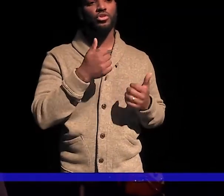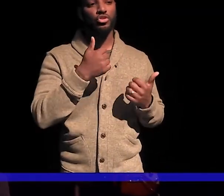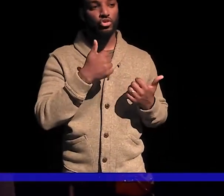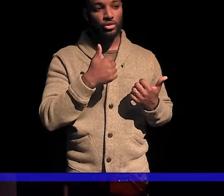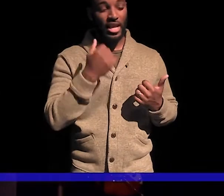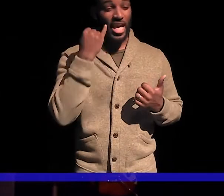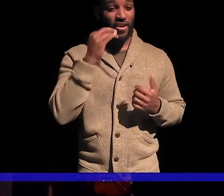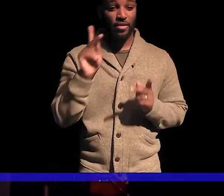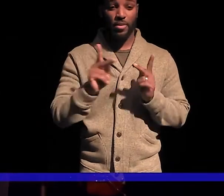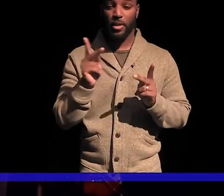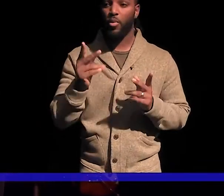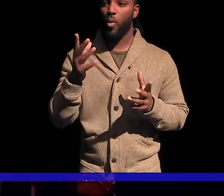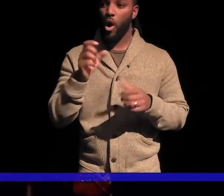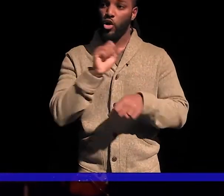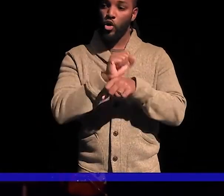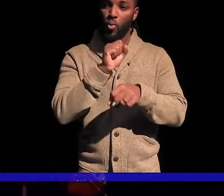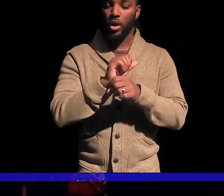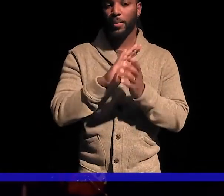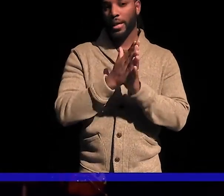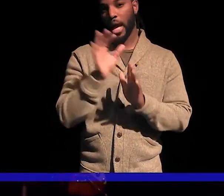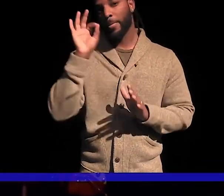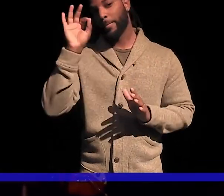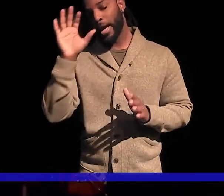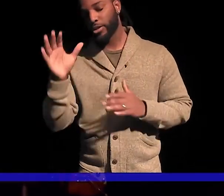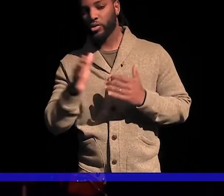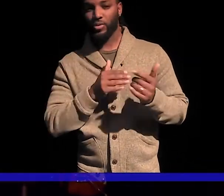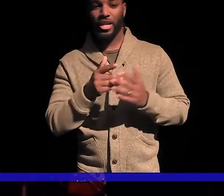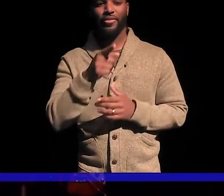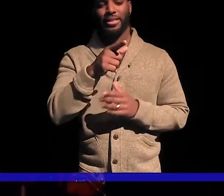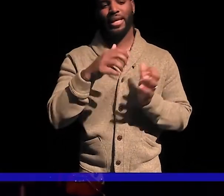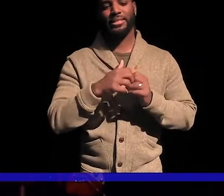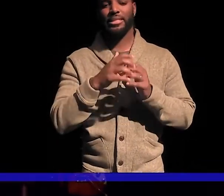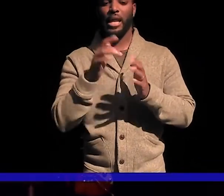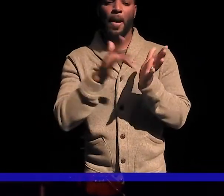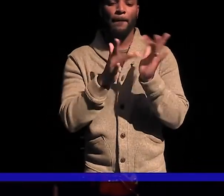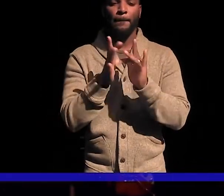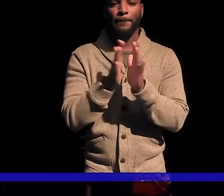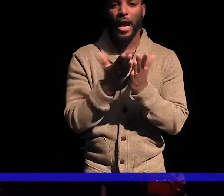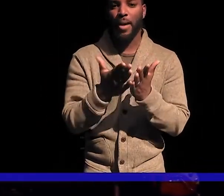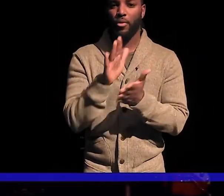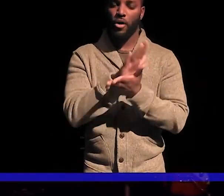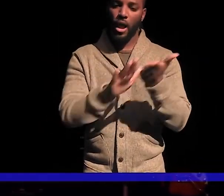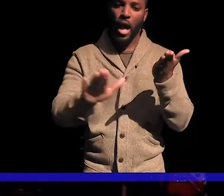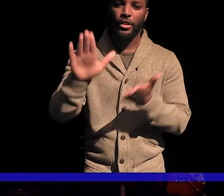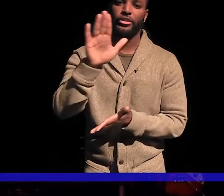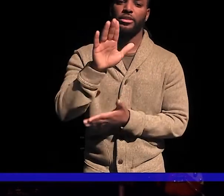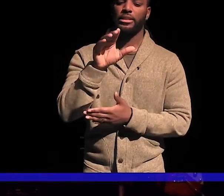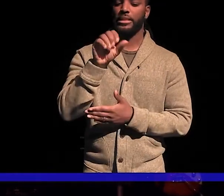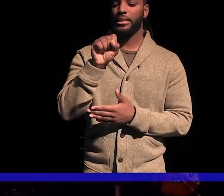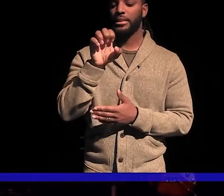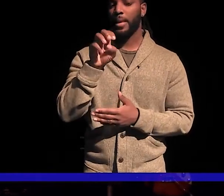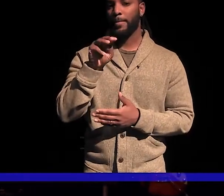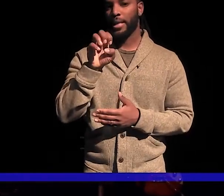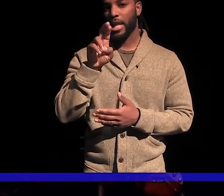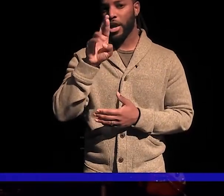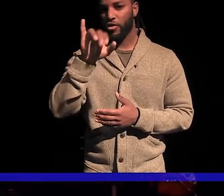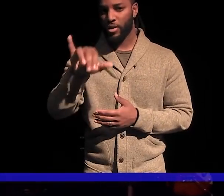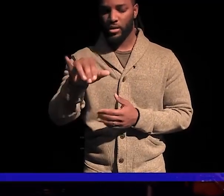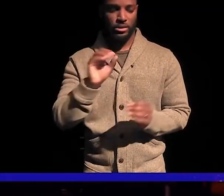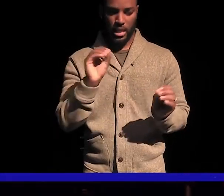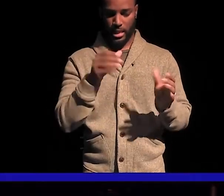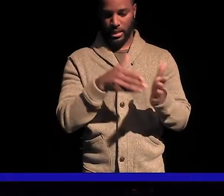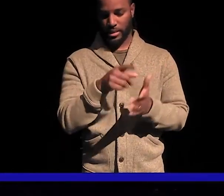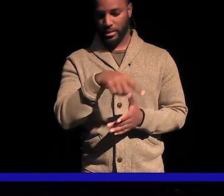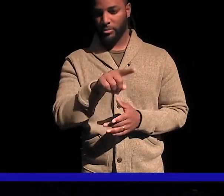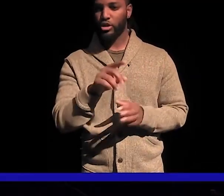work of the ministry, they founded Bible colleges and seminaries, nothing against them, in order to prepare